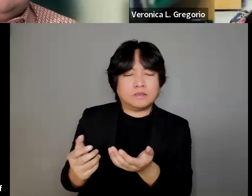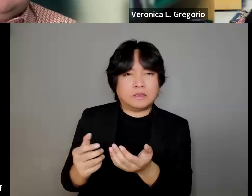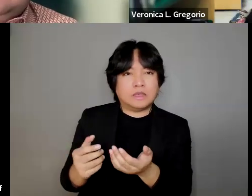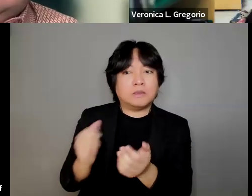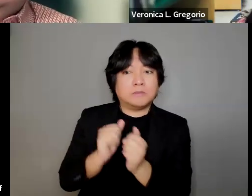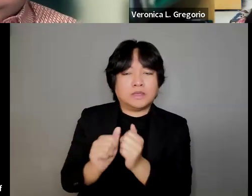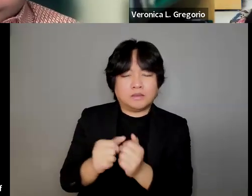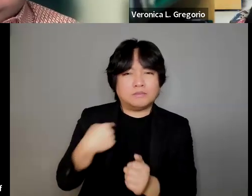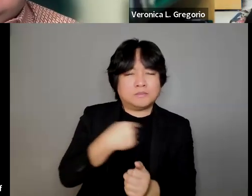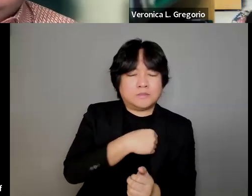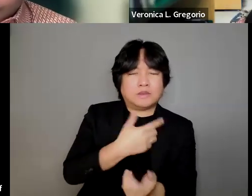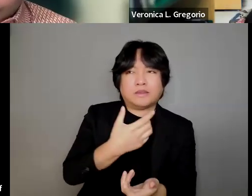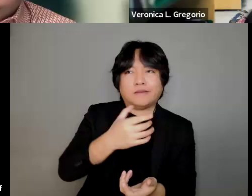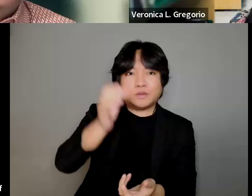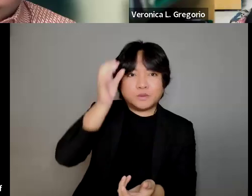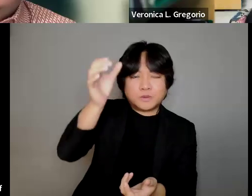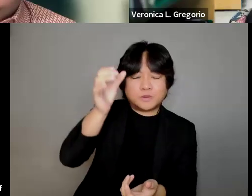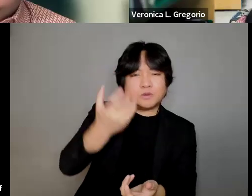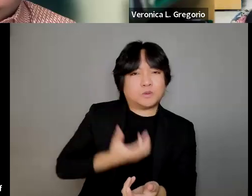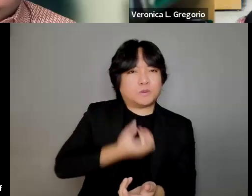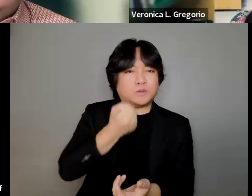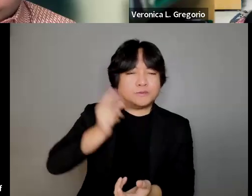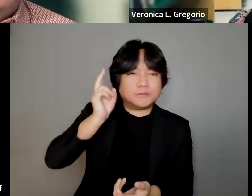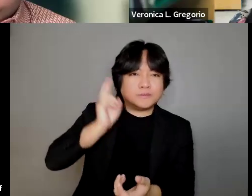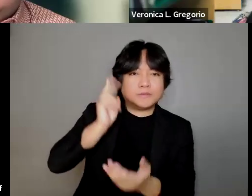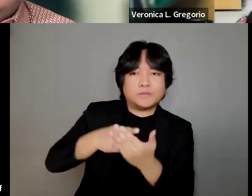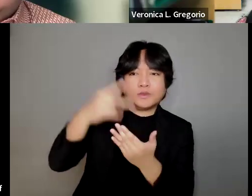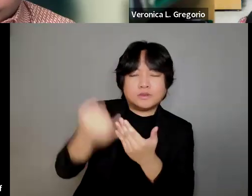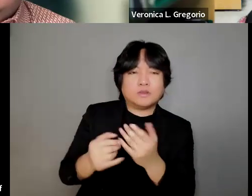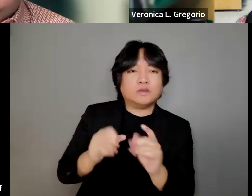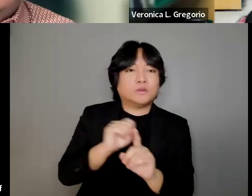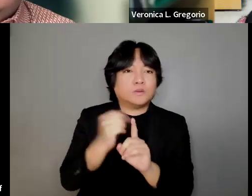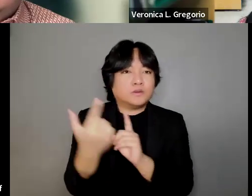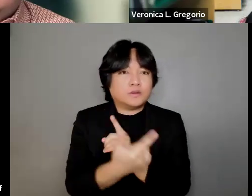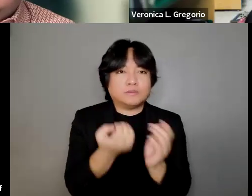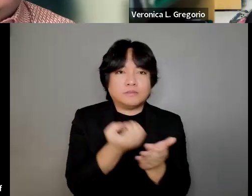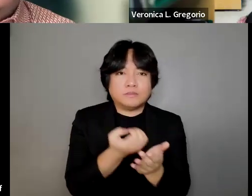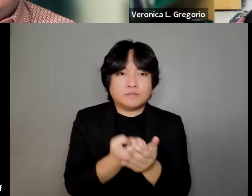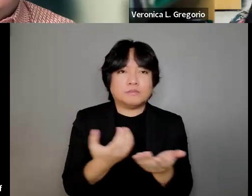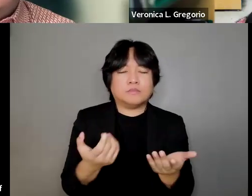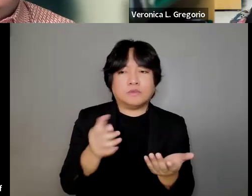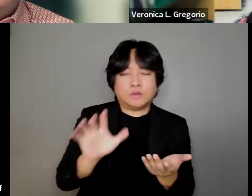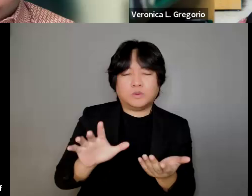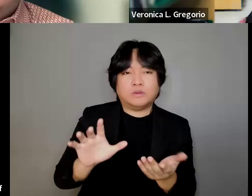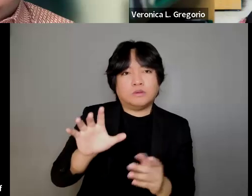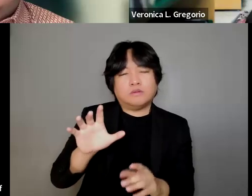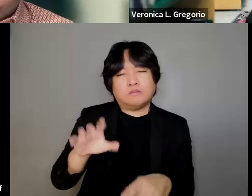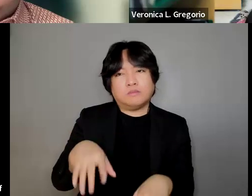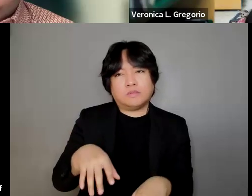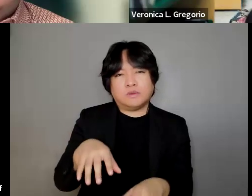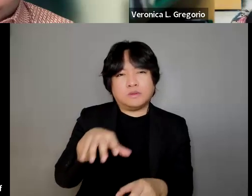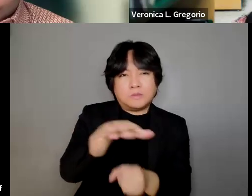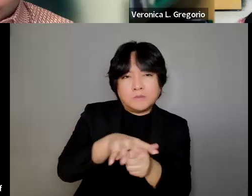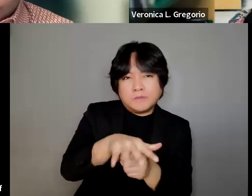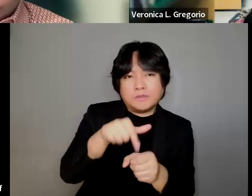contextualize projects, right? Historically and the socioeconomic conditions around this project.